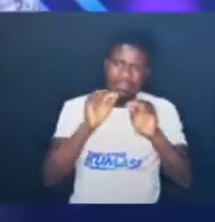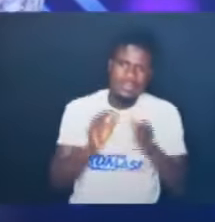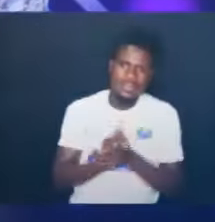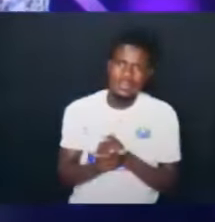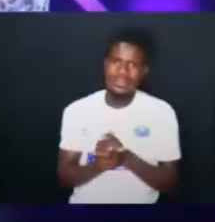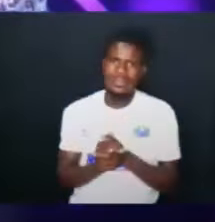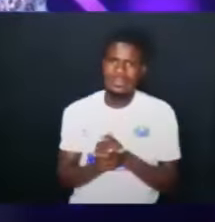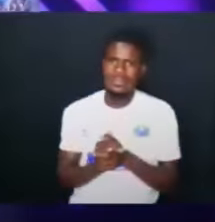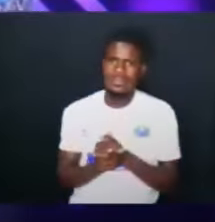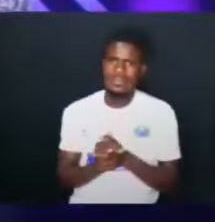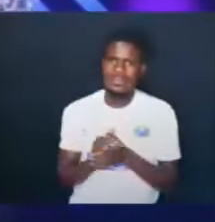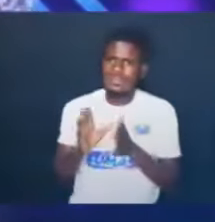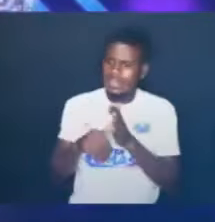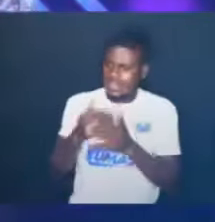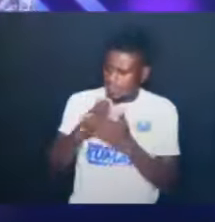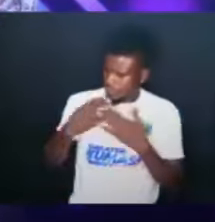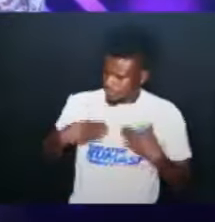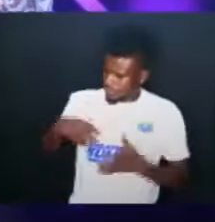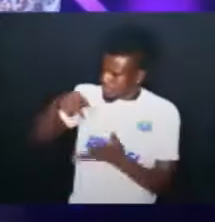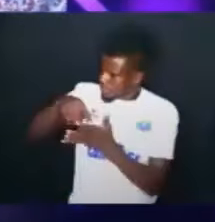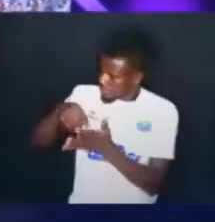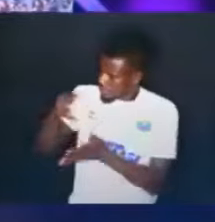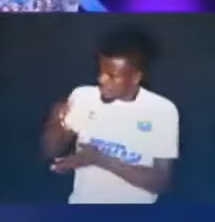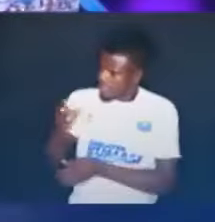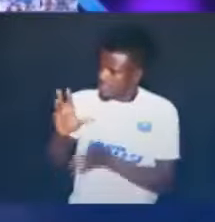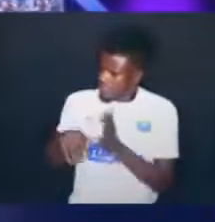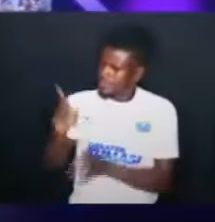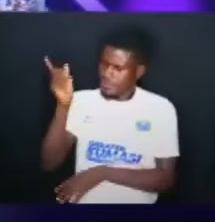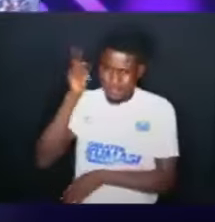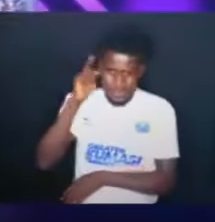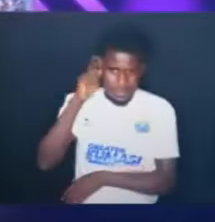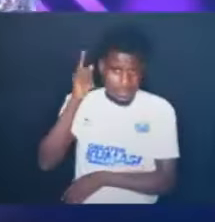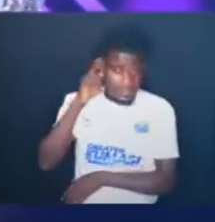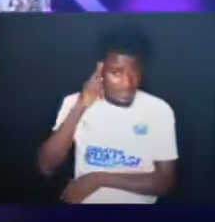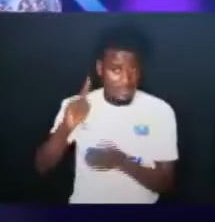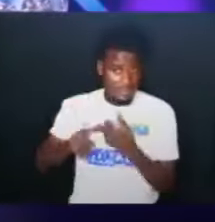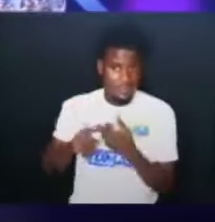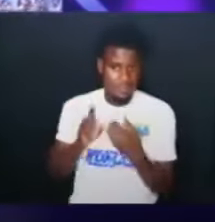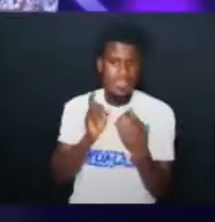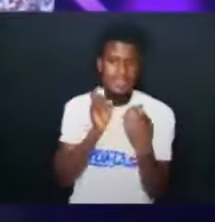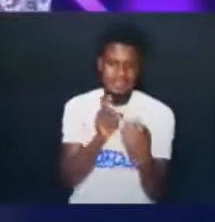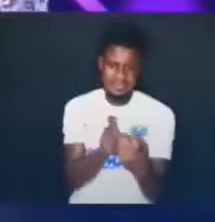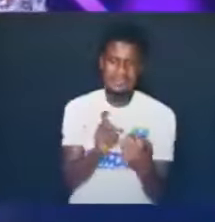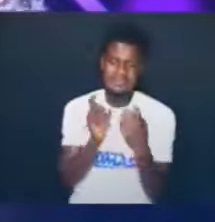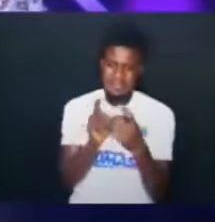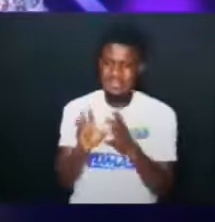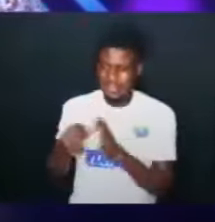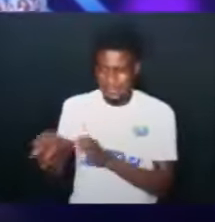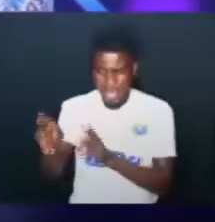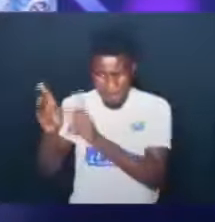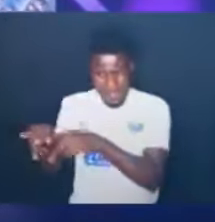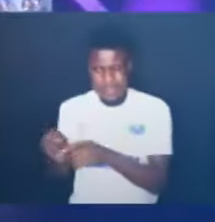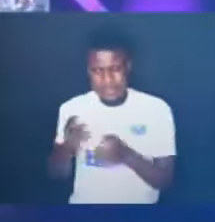somewhere. Na we ejina baby. Listening to the debate. Mumie ntie nkomodie no. And he decided to throw in a question. Na emu